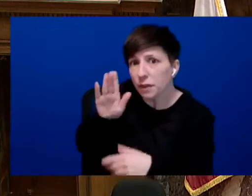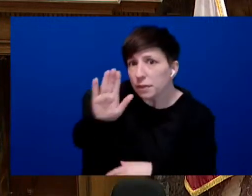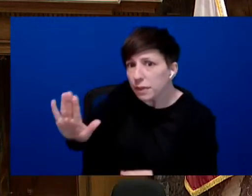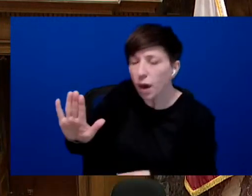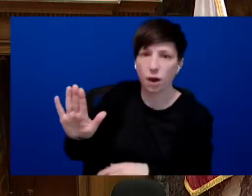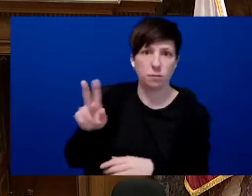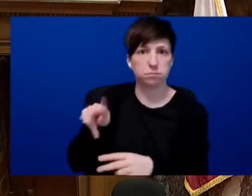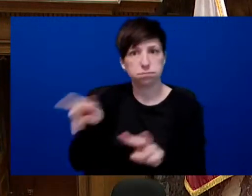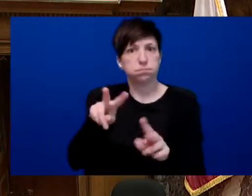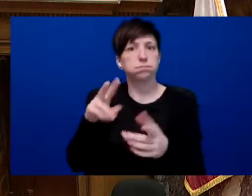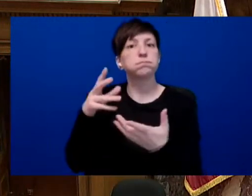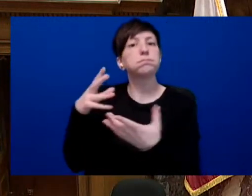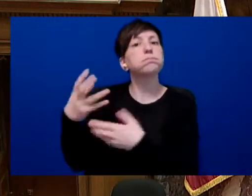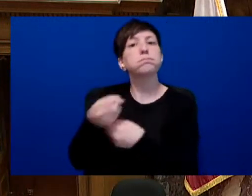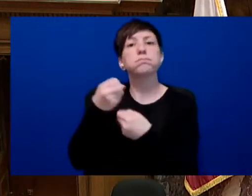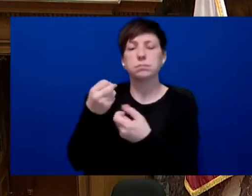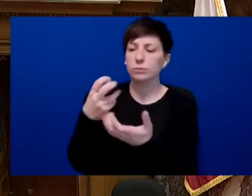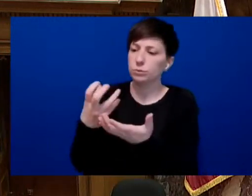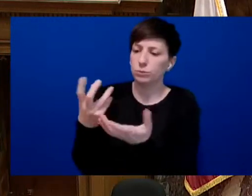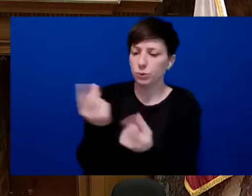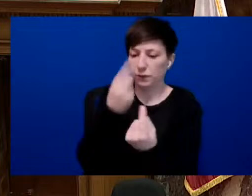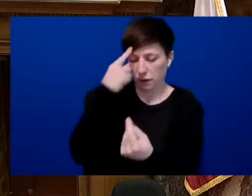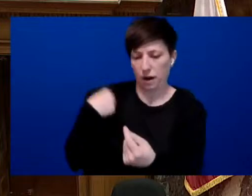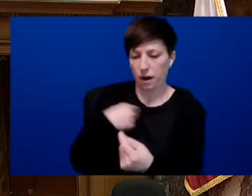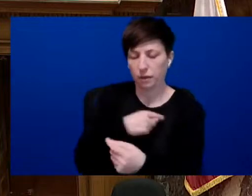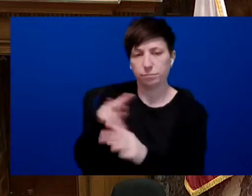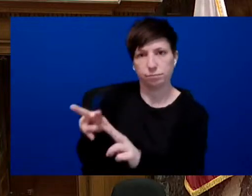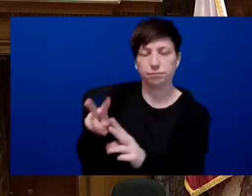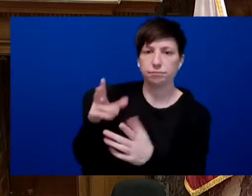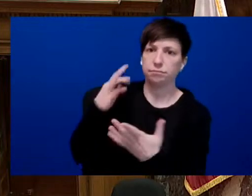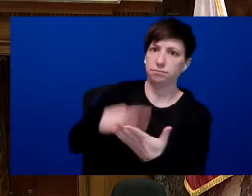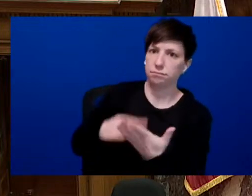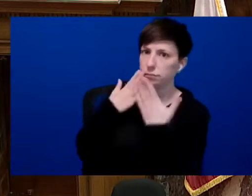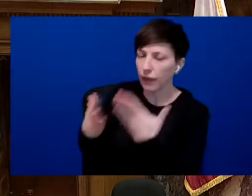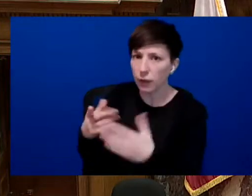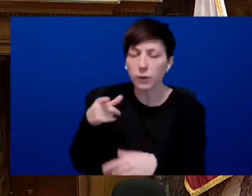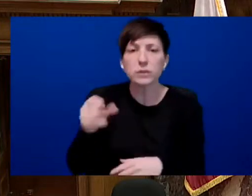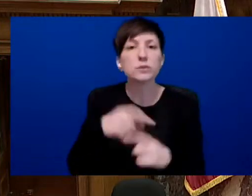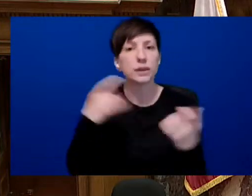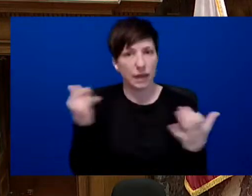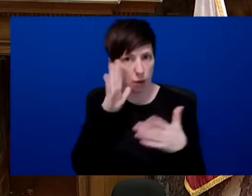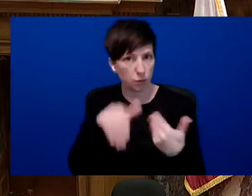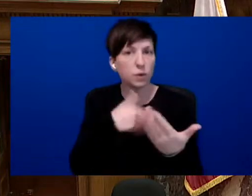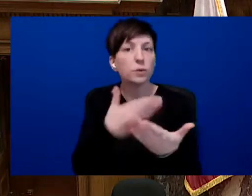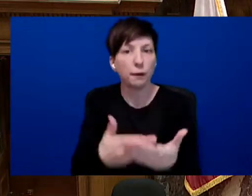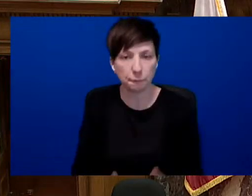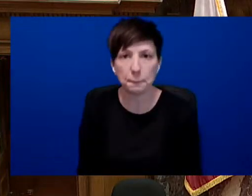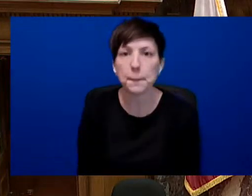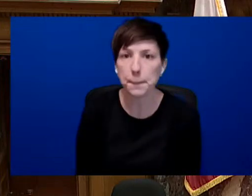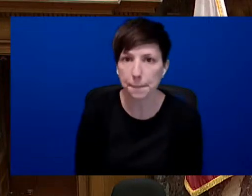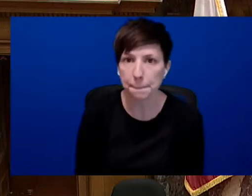arrival of Her Honor, the Lieutenant Governor, accompanied by the Lekwungen traditional singers and dancers.